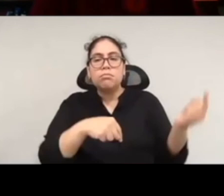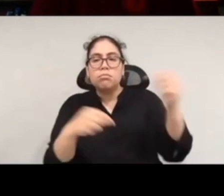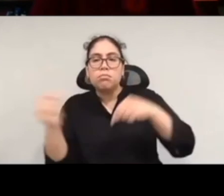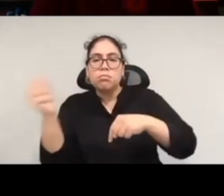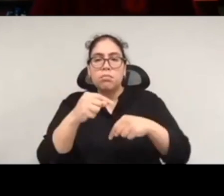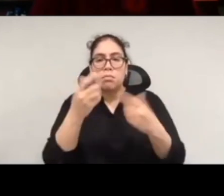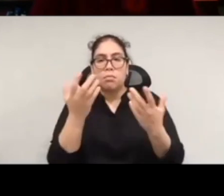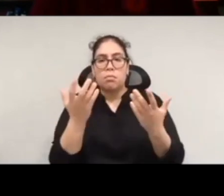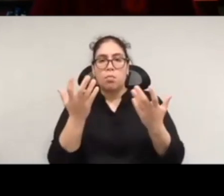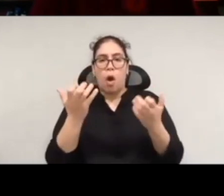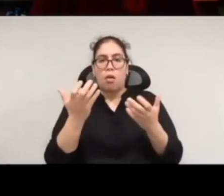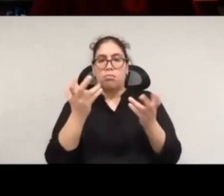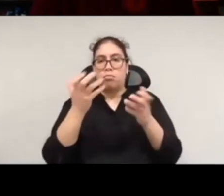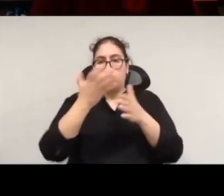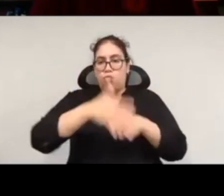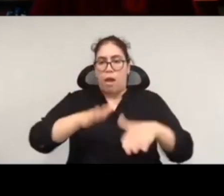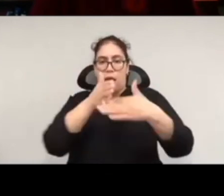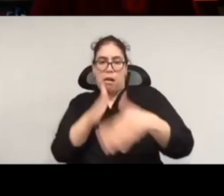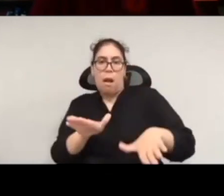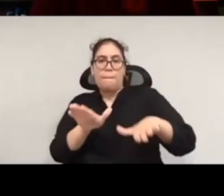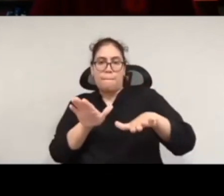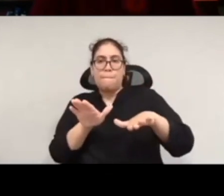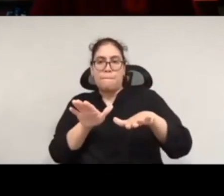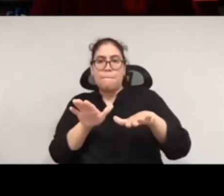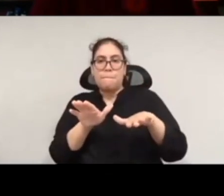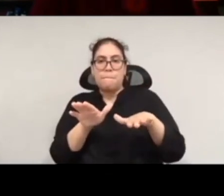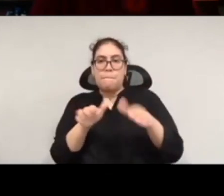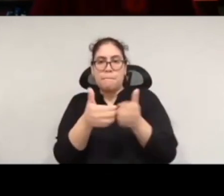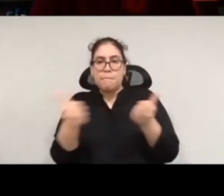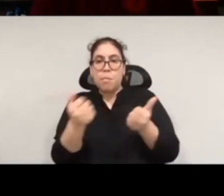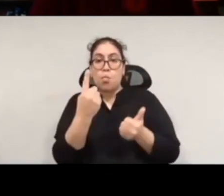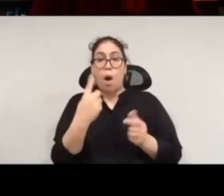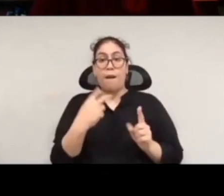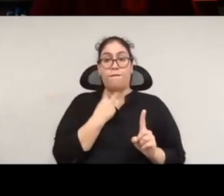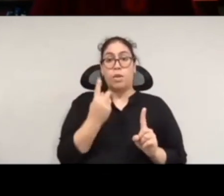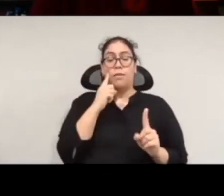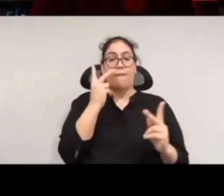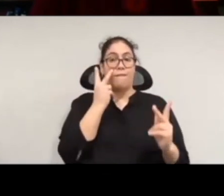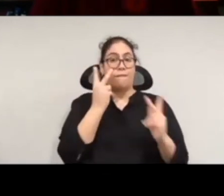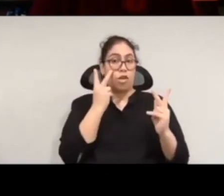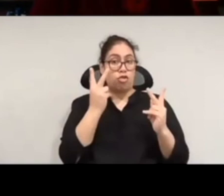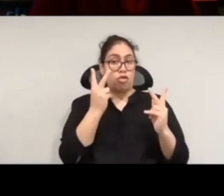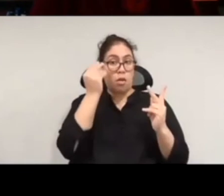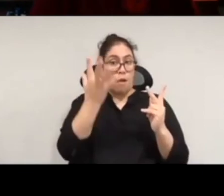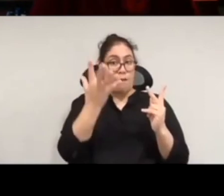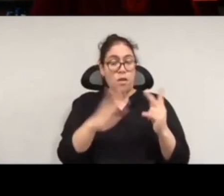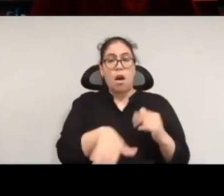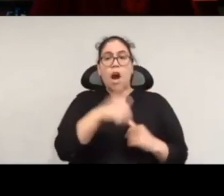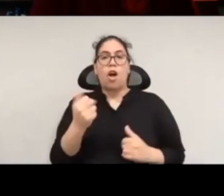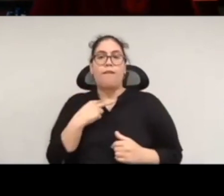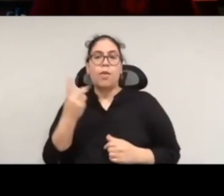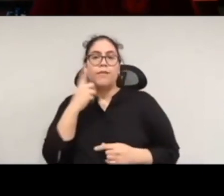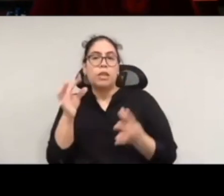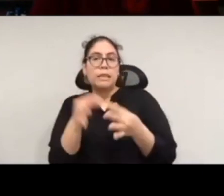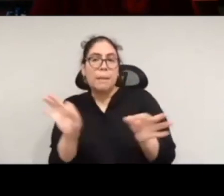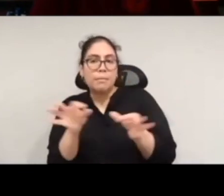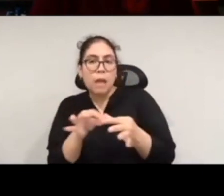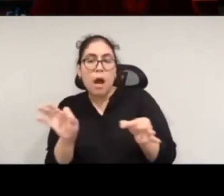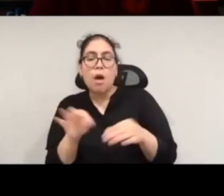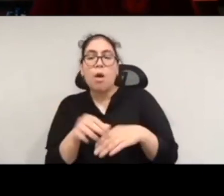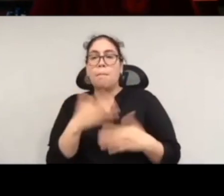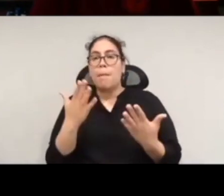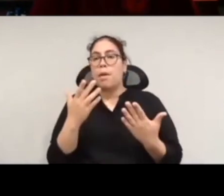that up and isolate one voice for visual content, one voice for subtitles, maybe one voice who's